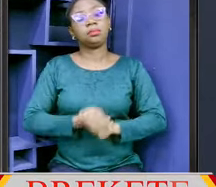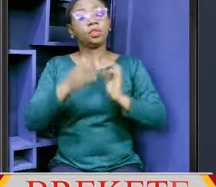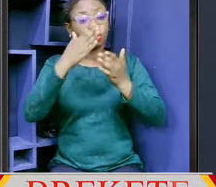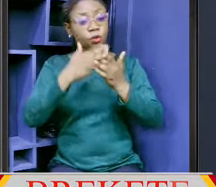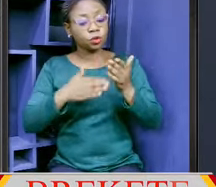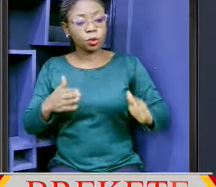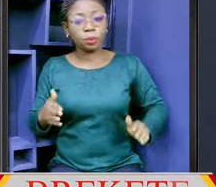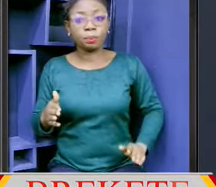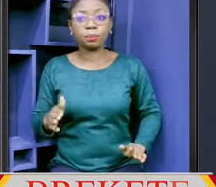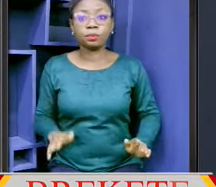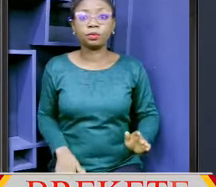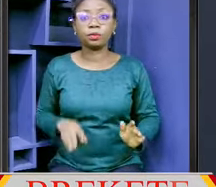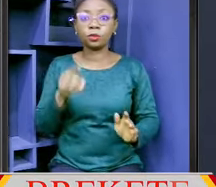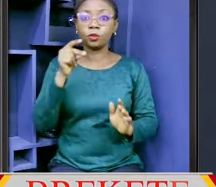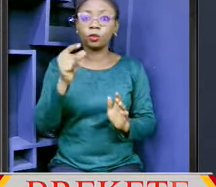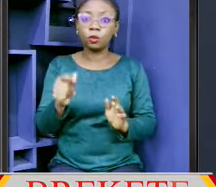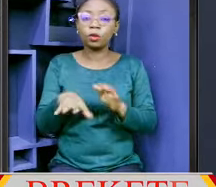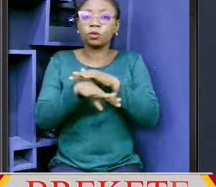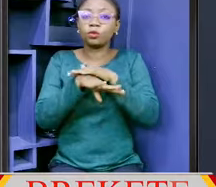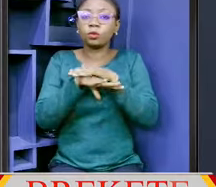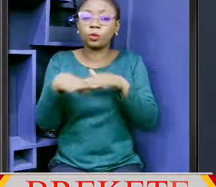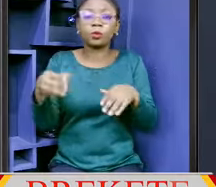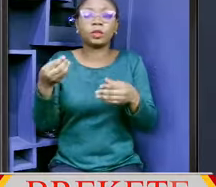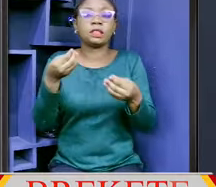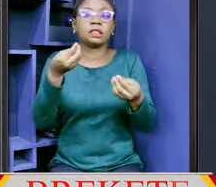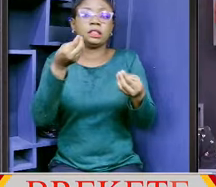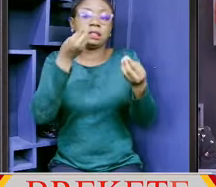Some dog know they chop remnant of rice.